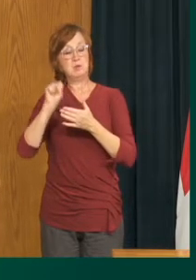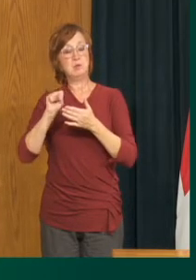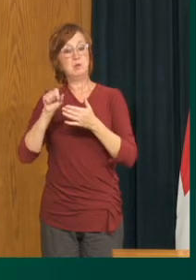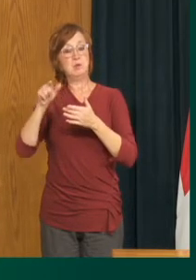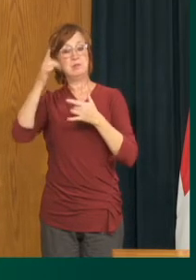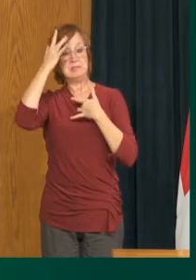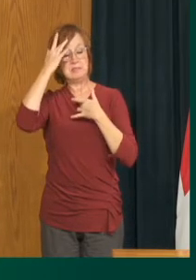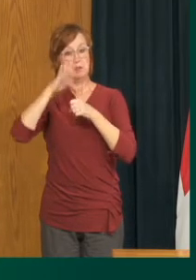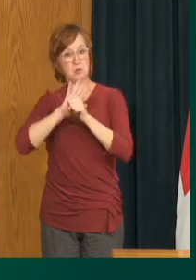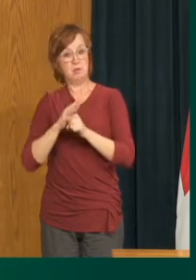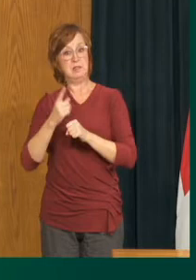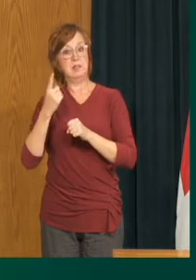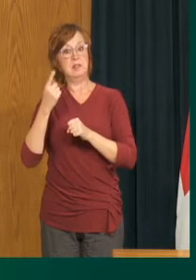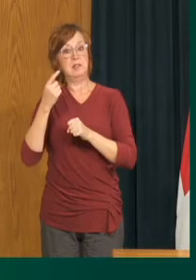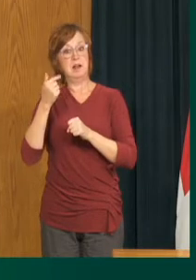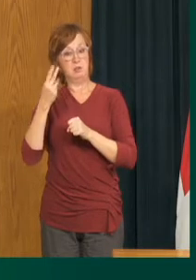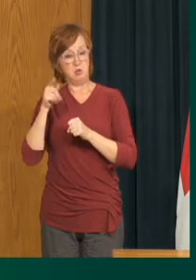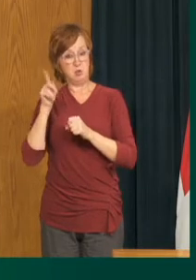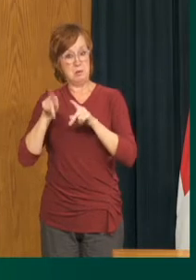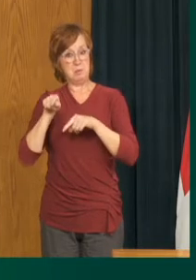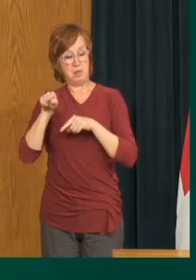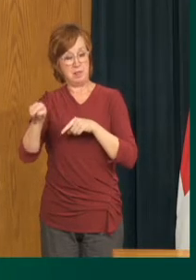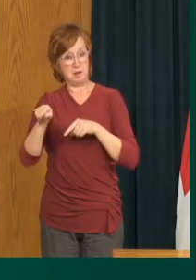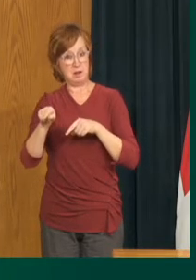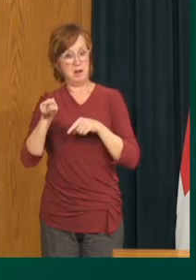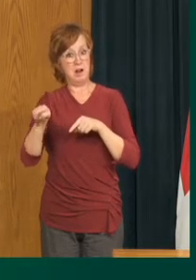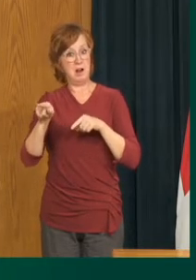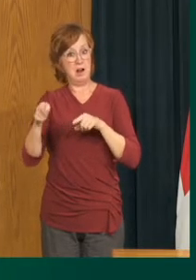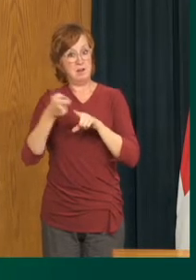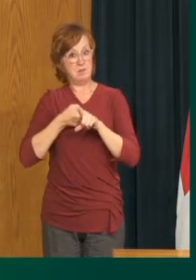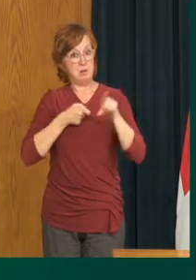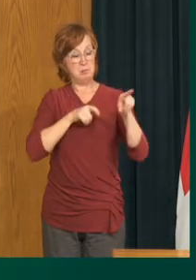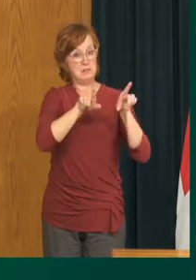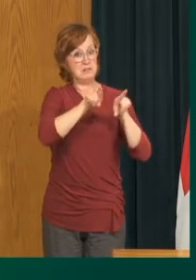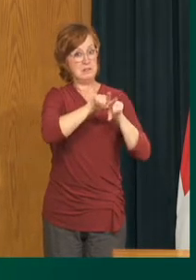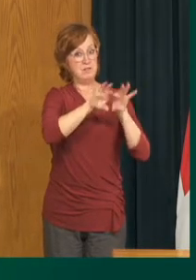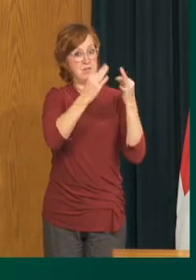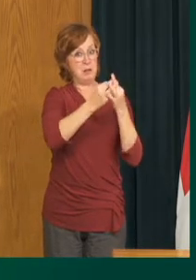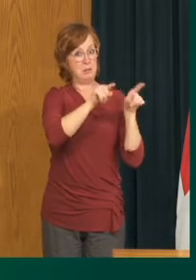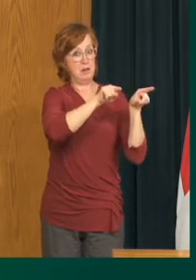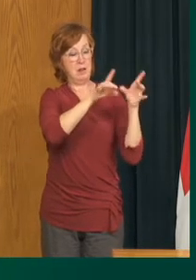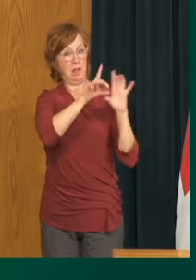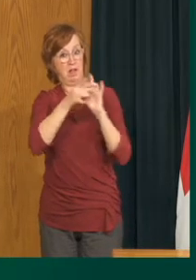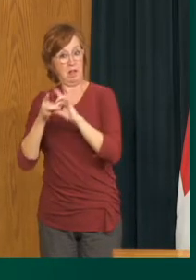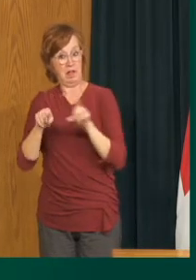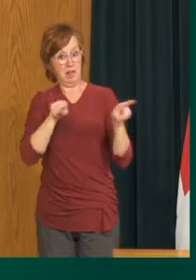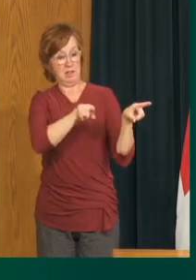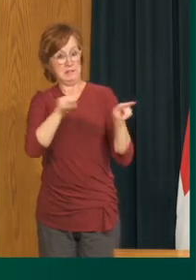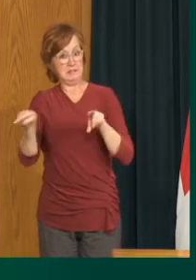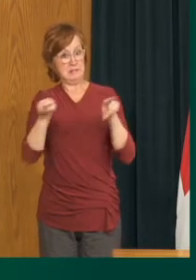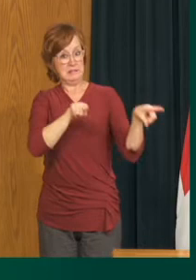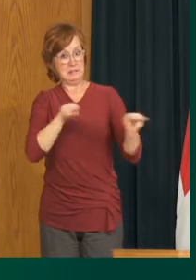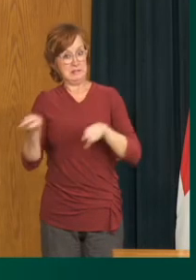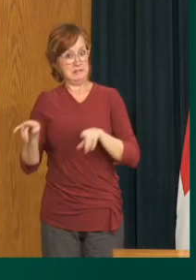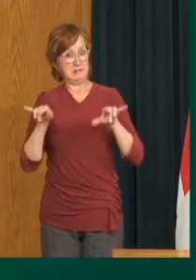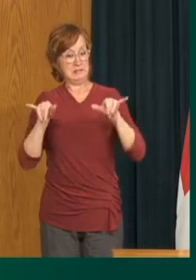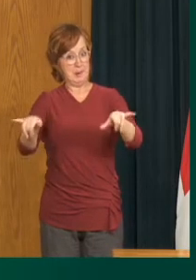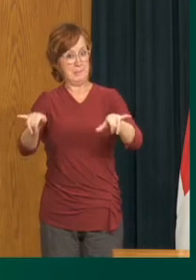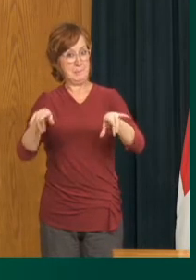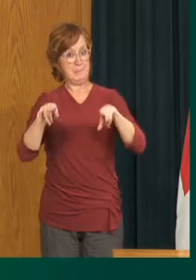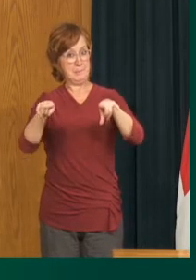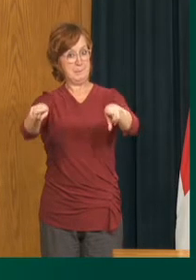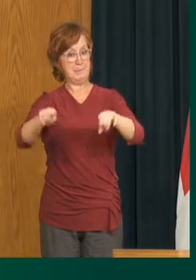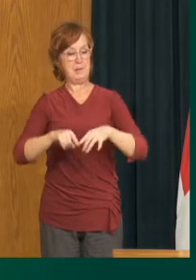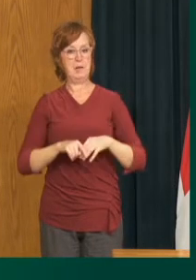So again, I would hesitate to go too much into the details of the gathering. I think we want to talk about private gatherings as